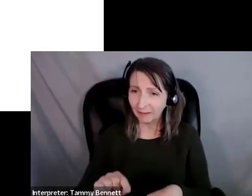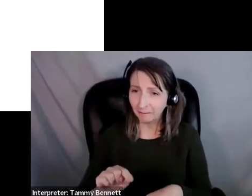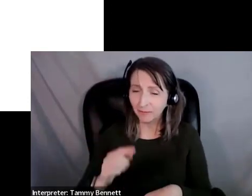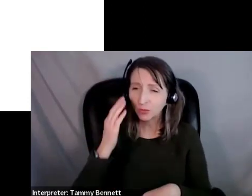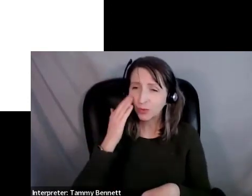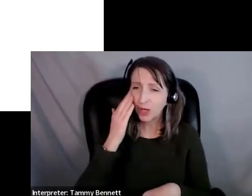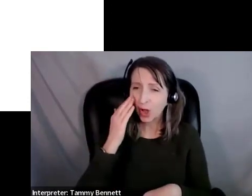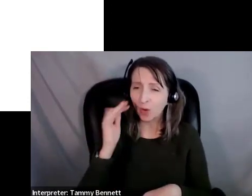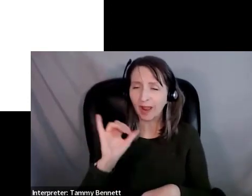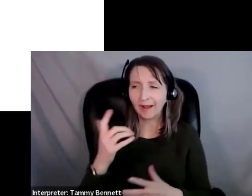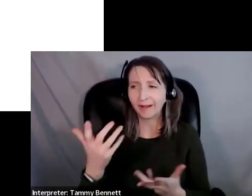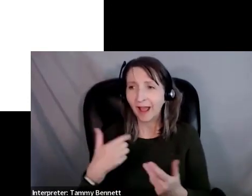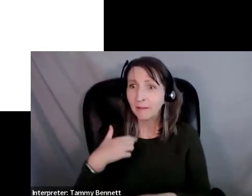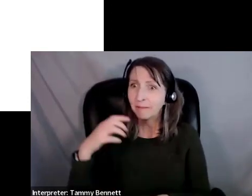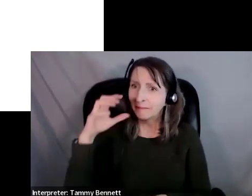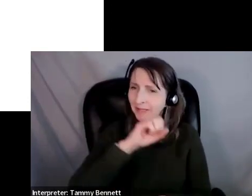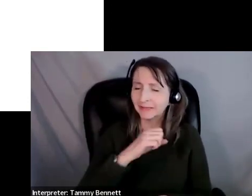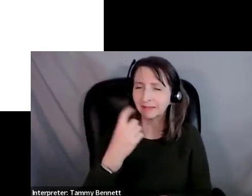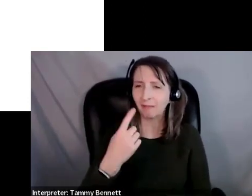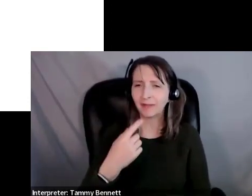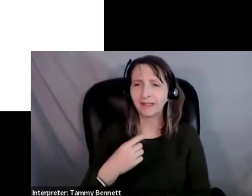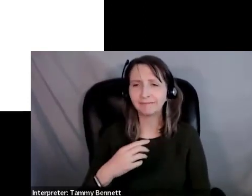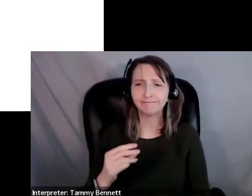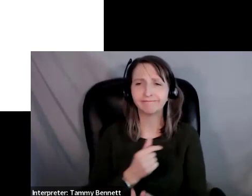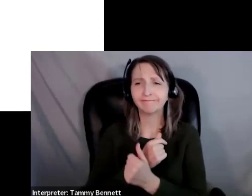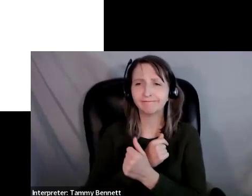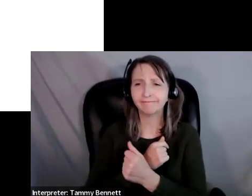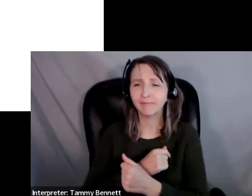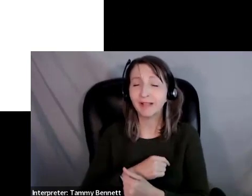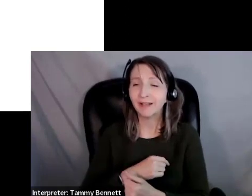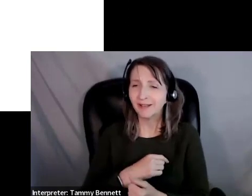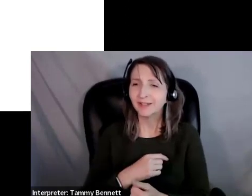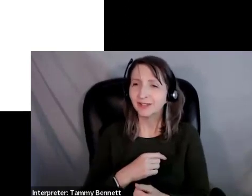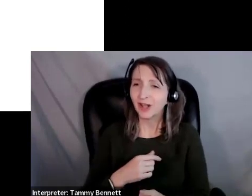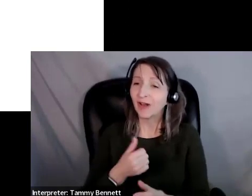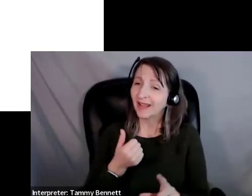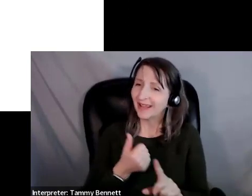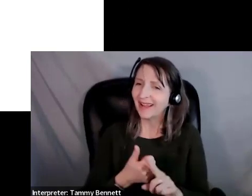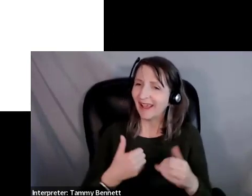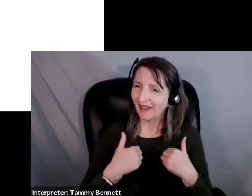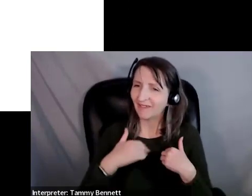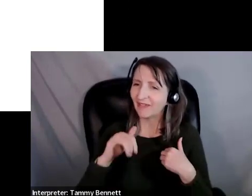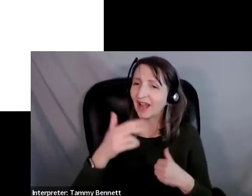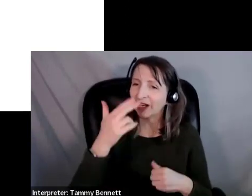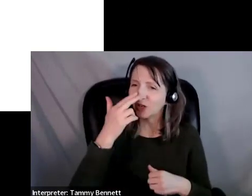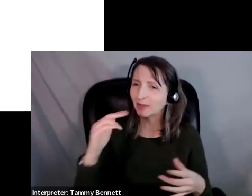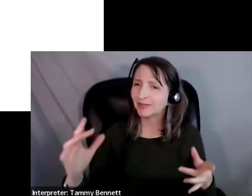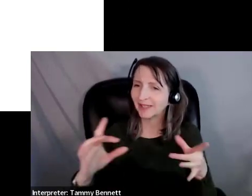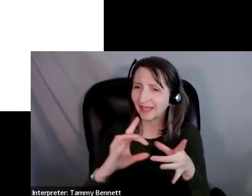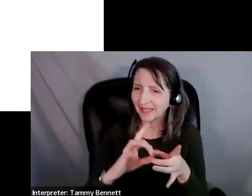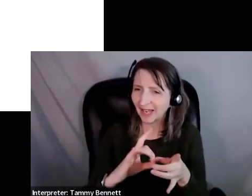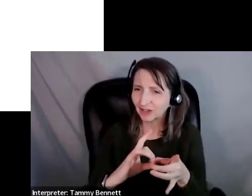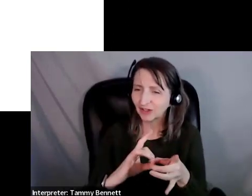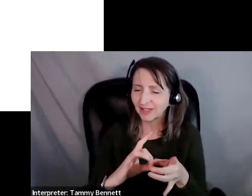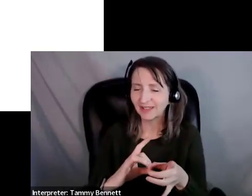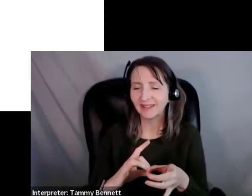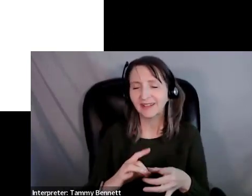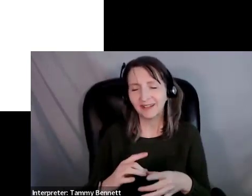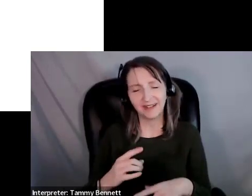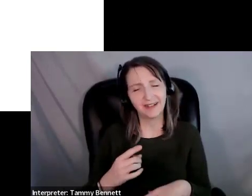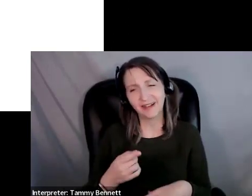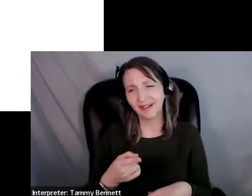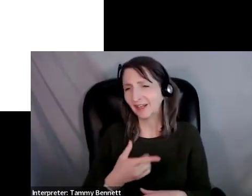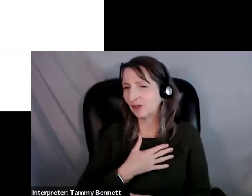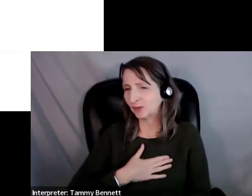he was so excited to have that humorous connection to, oh man, I, you know, and it was great to see him making all those,